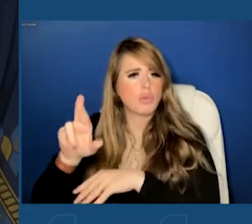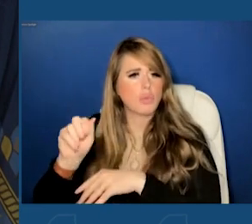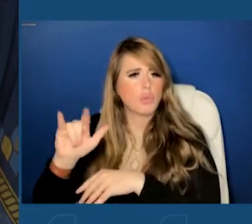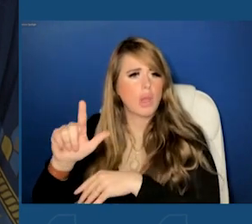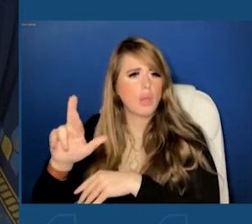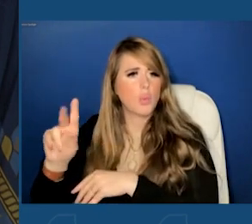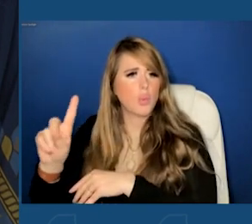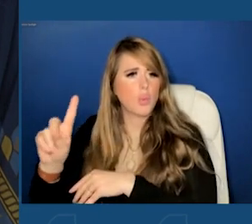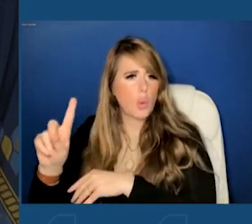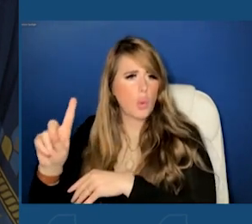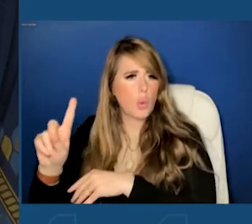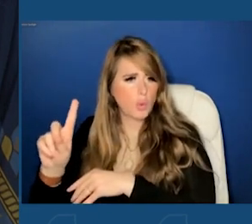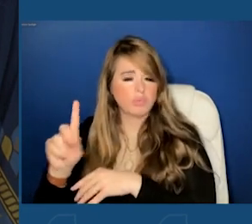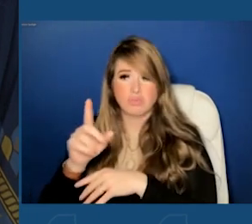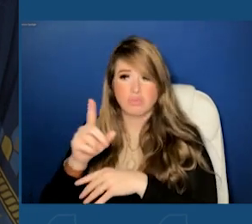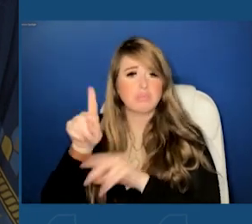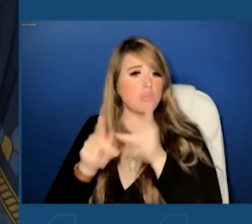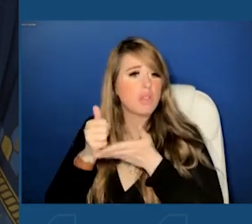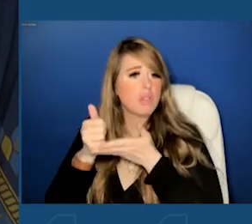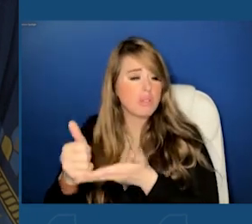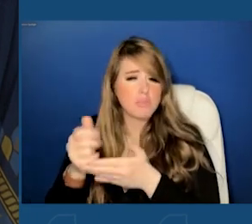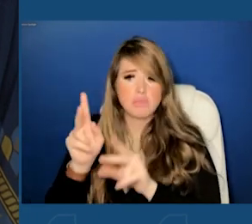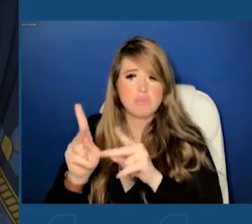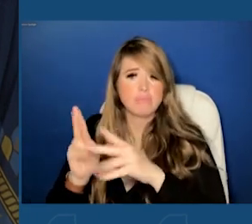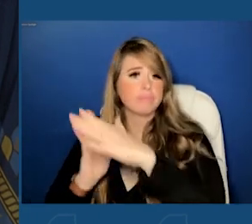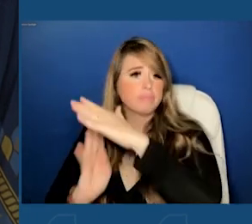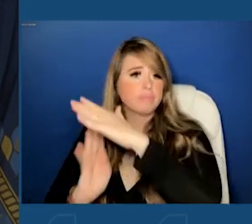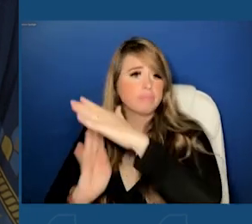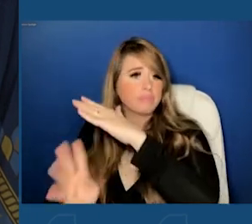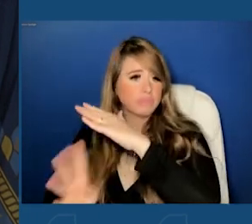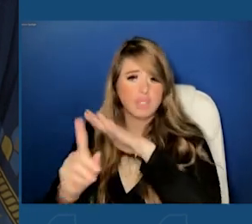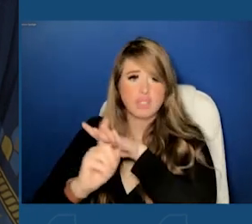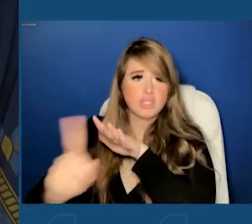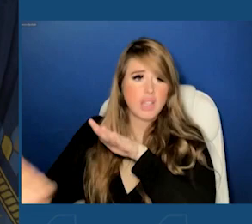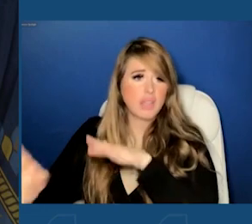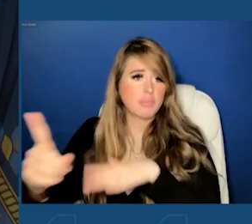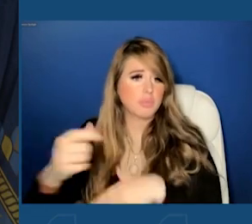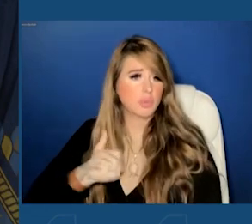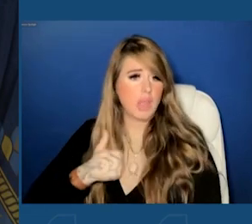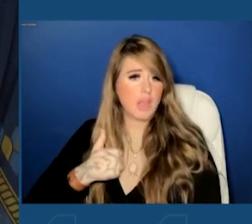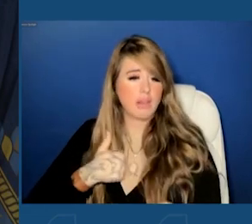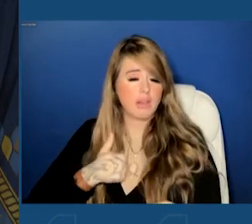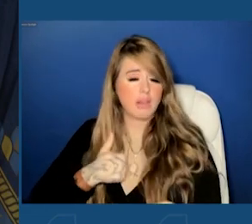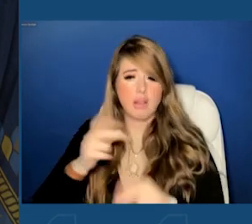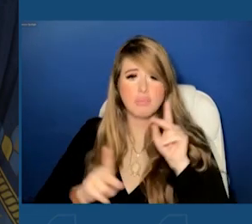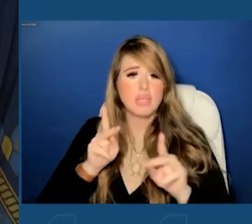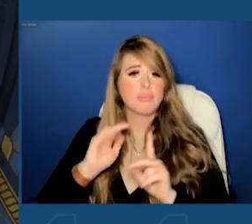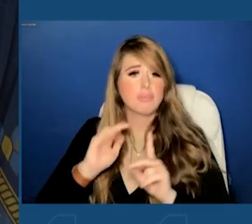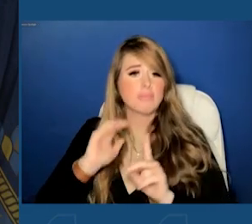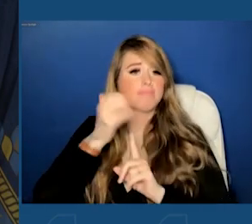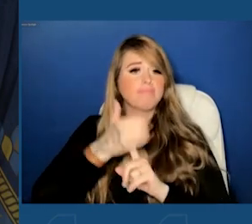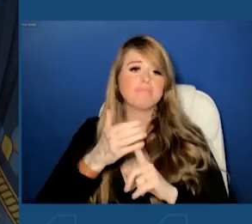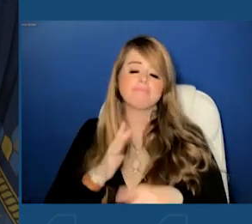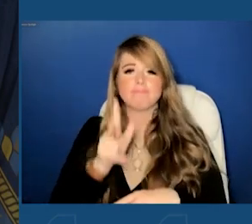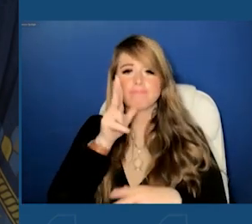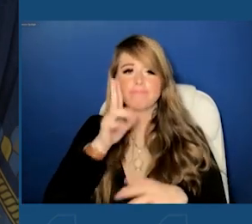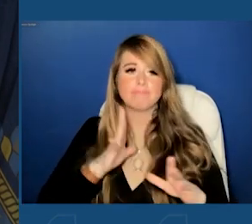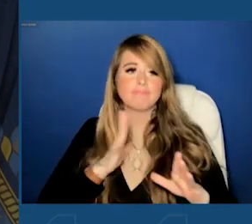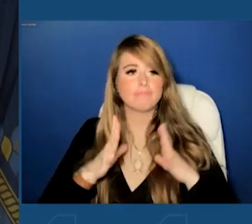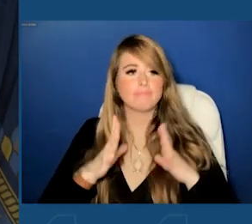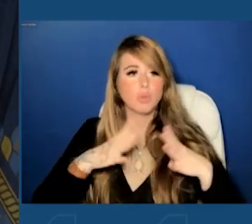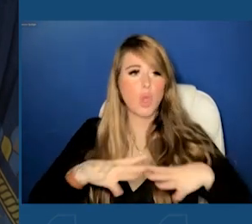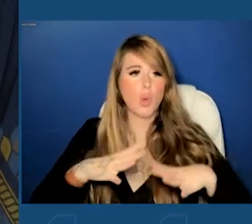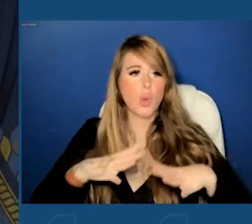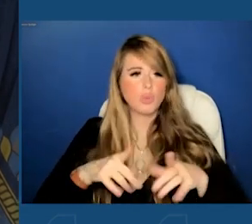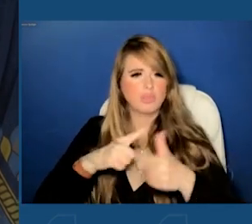Canada. By day, they put on their suits and waited on people, and by night, they were part of this army of individuals